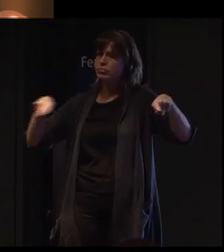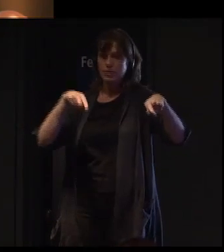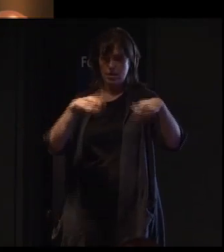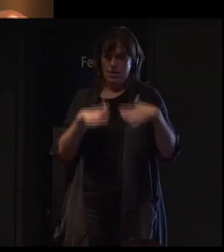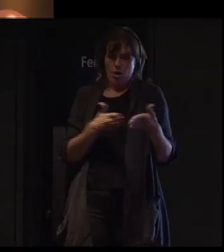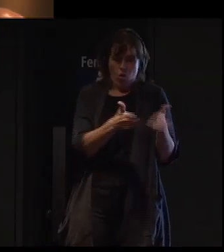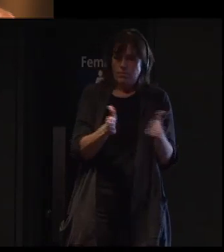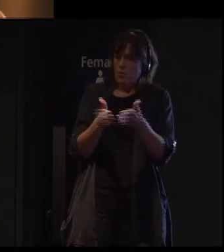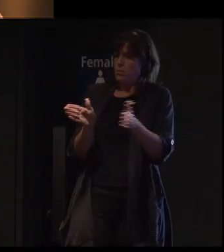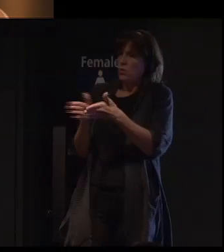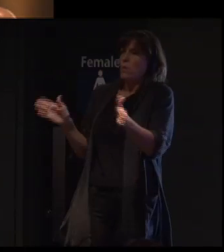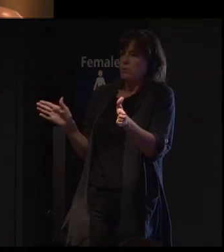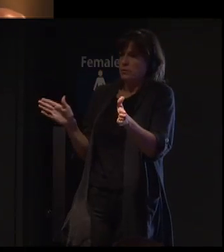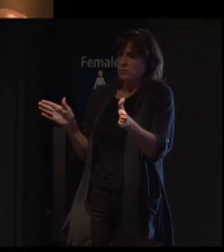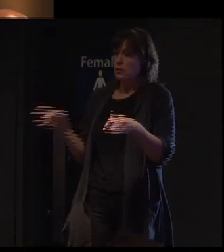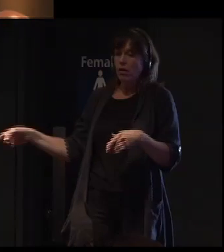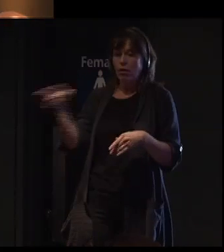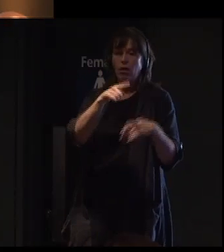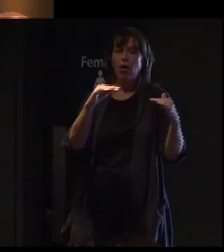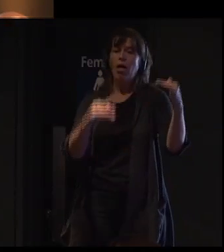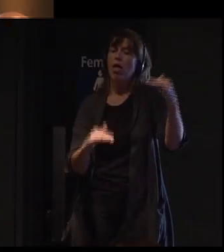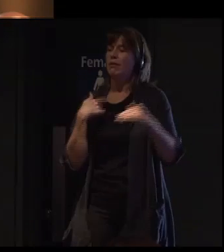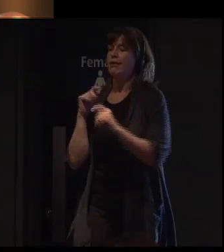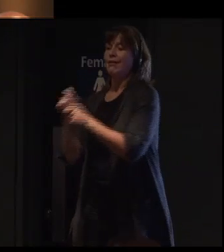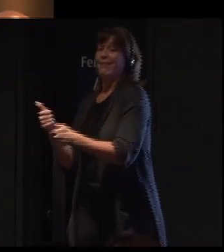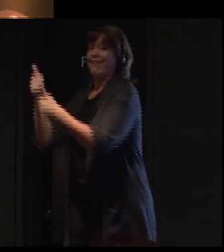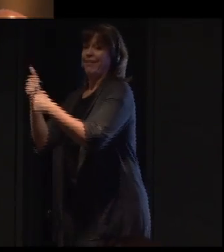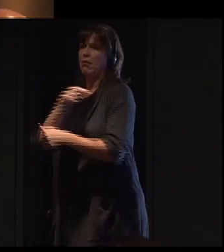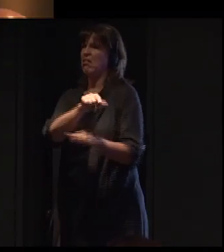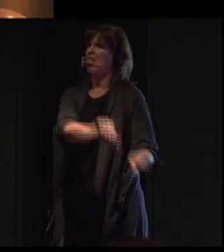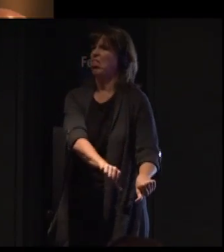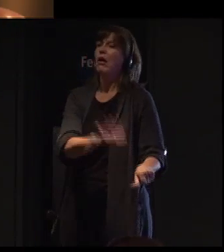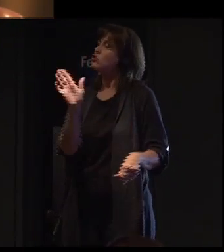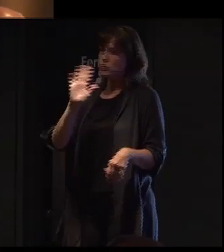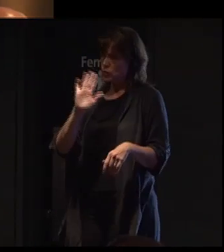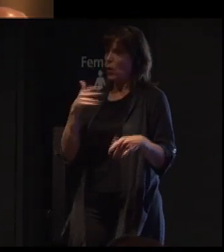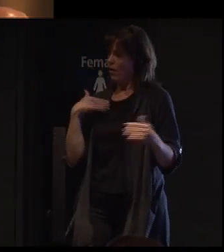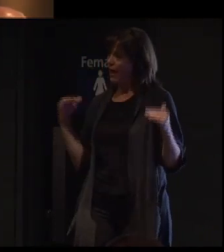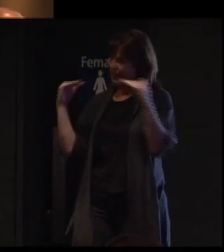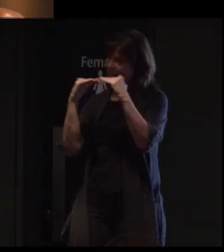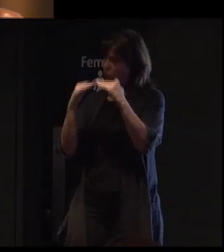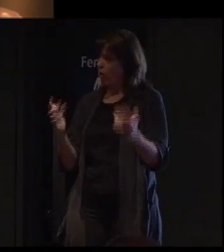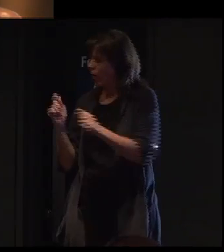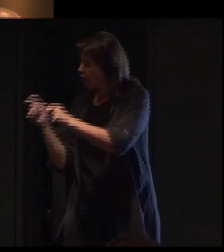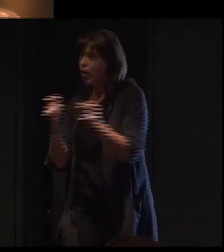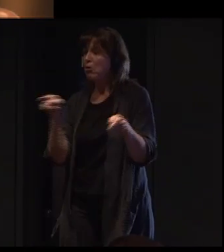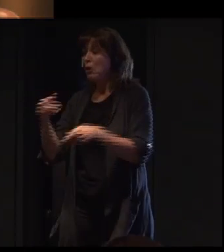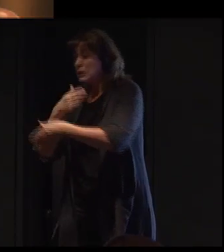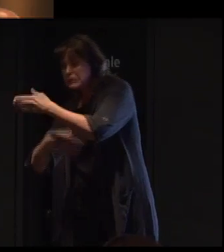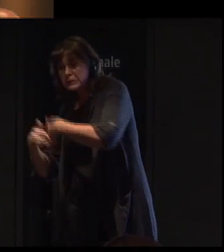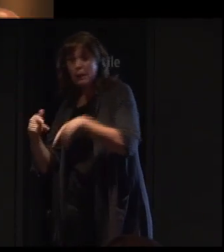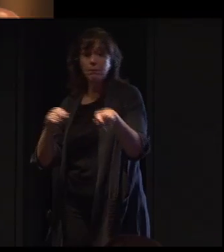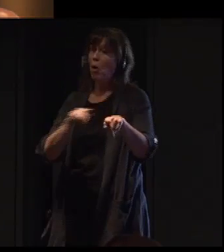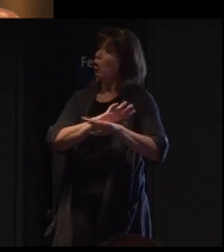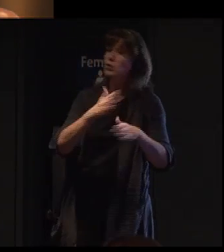means equal treatment of fans, whether they are away fans or they are home fans, whether they are disabled or other vulnerable